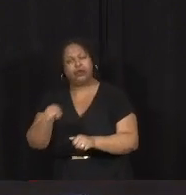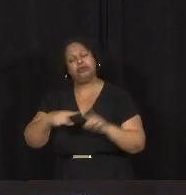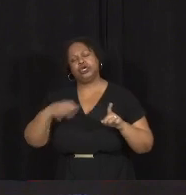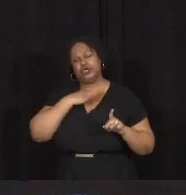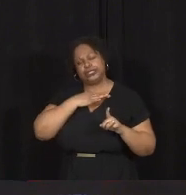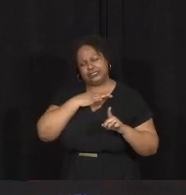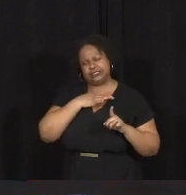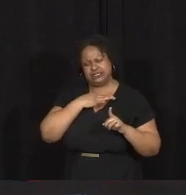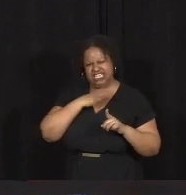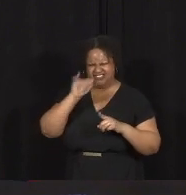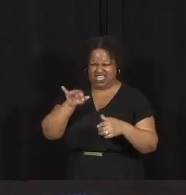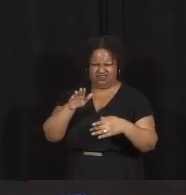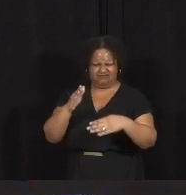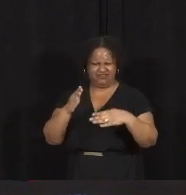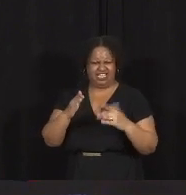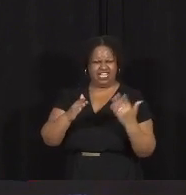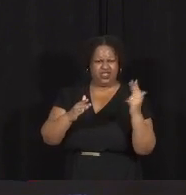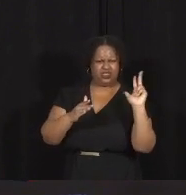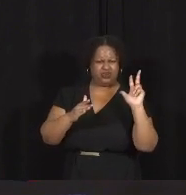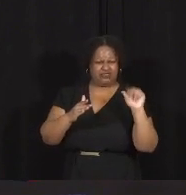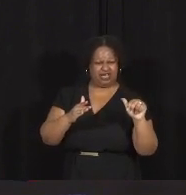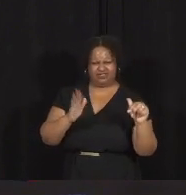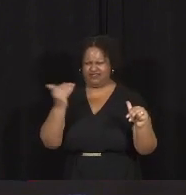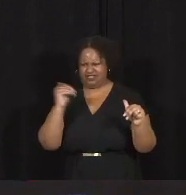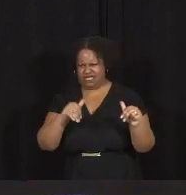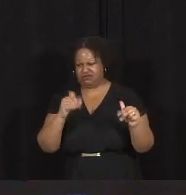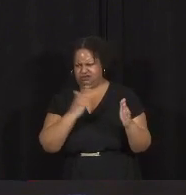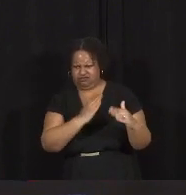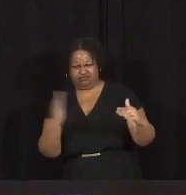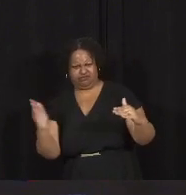boundaries and what level of confidence you have in those boundaries?